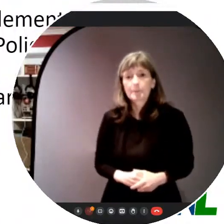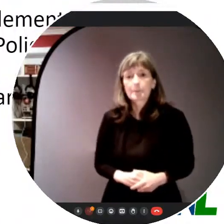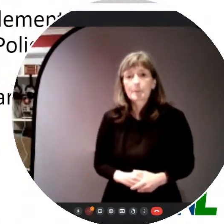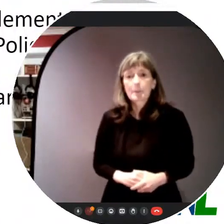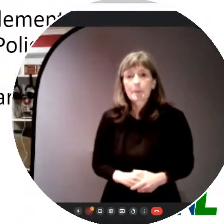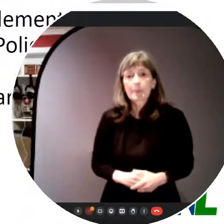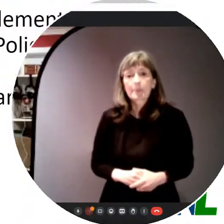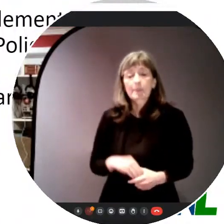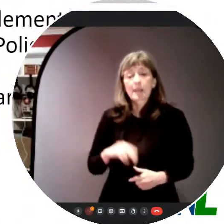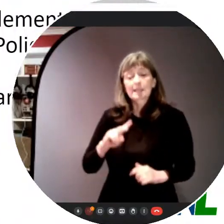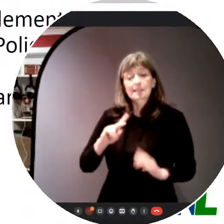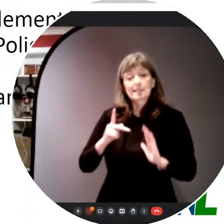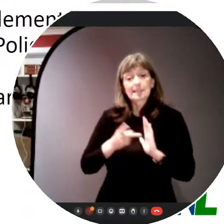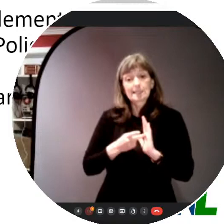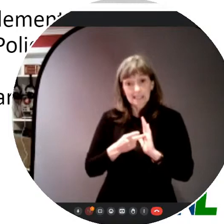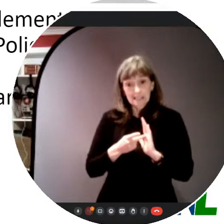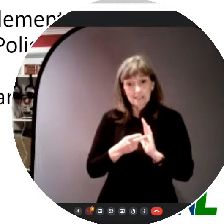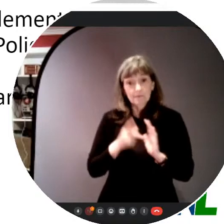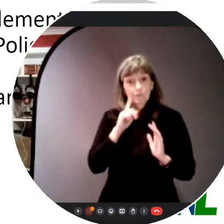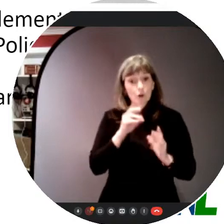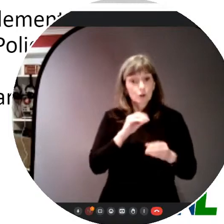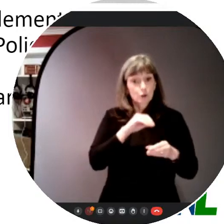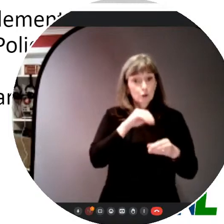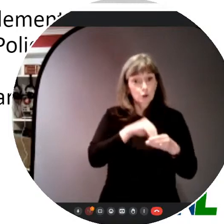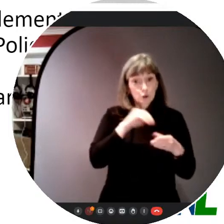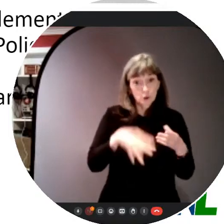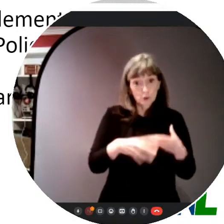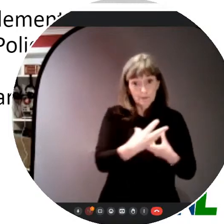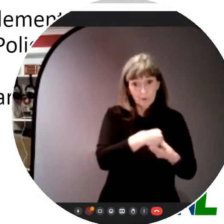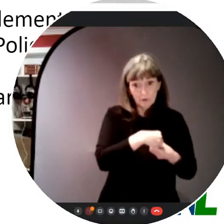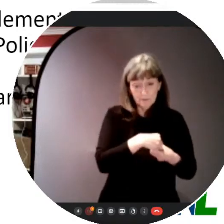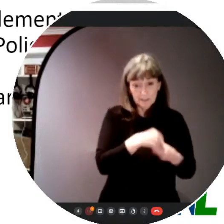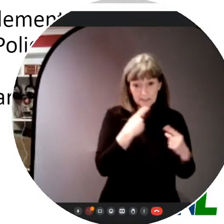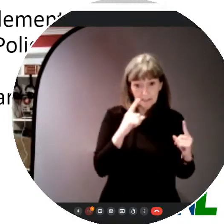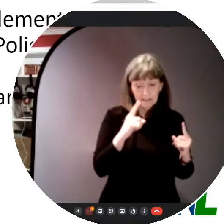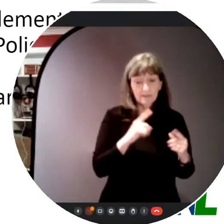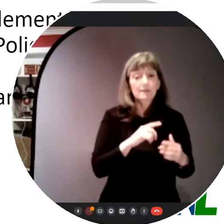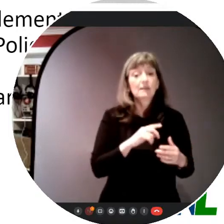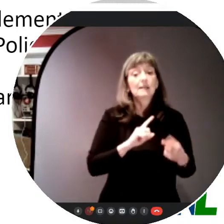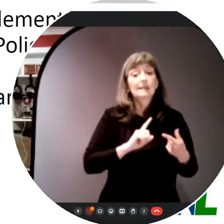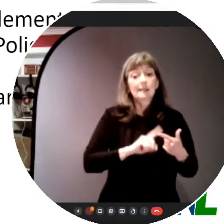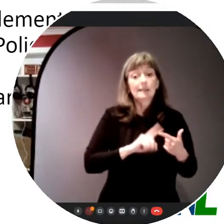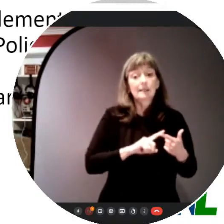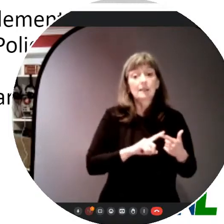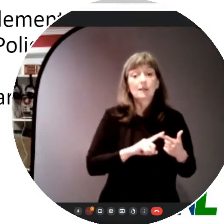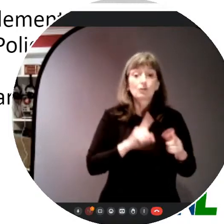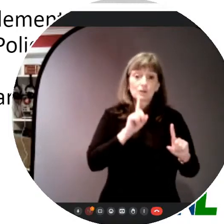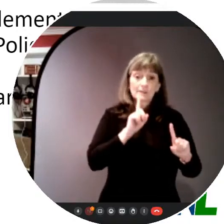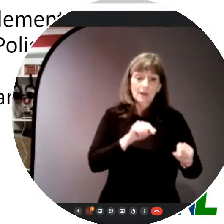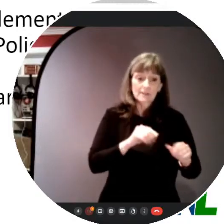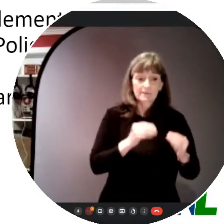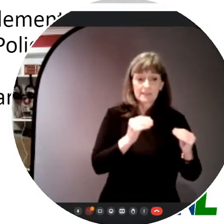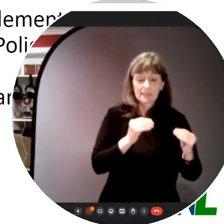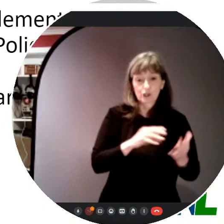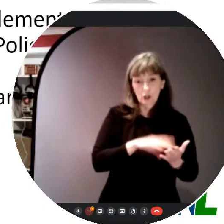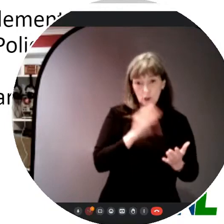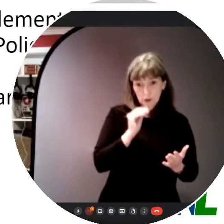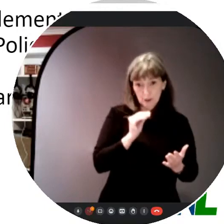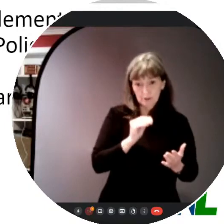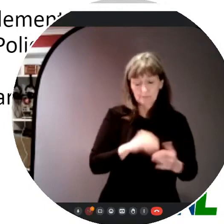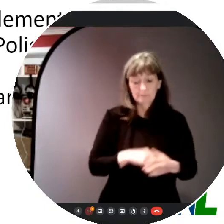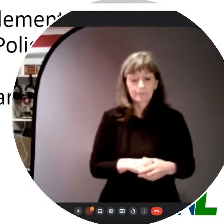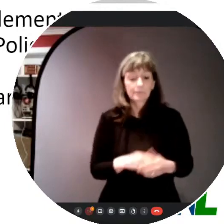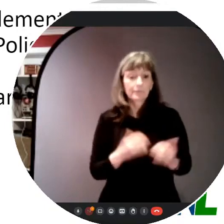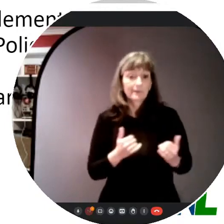Second pillar under our student engagement and success is our responsive teaching and learning. Currently, all our